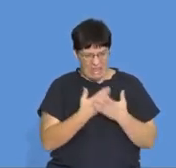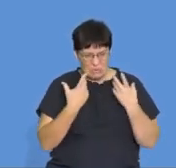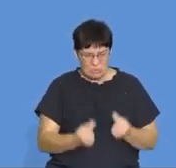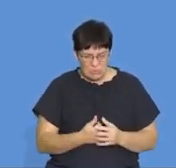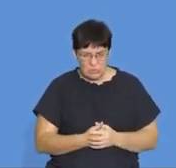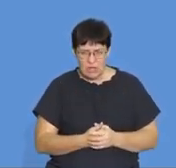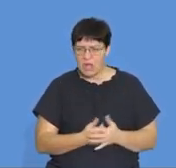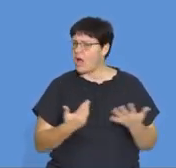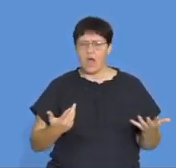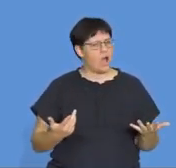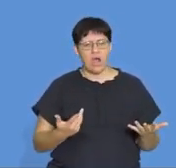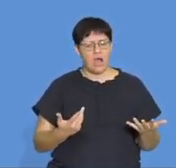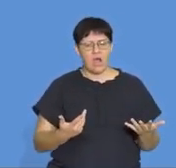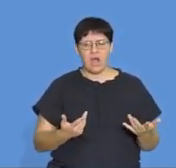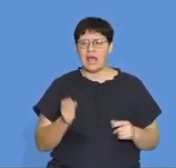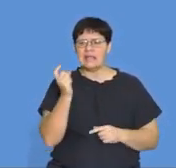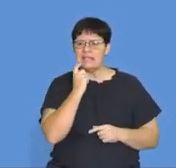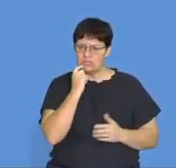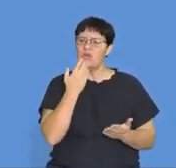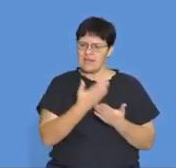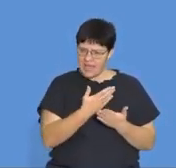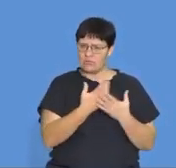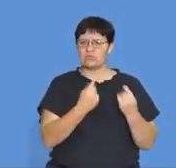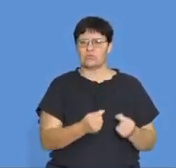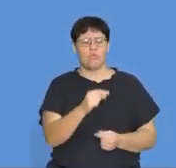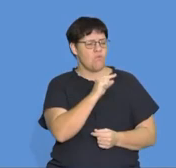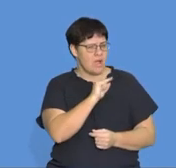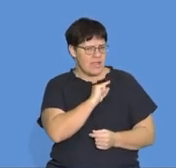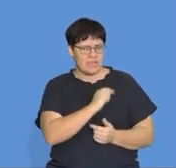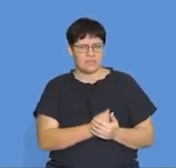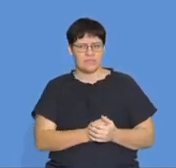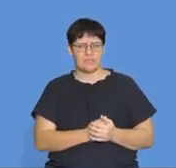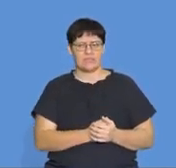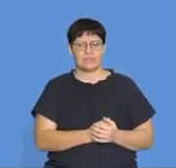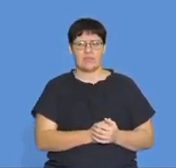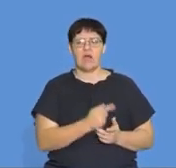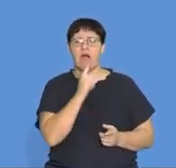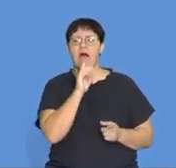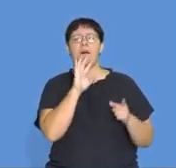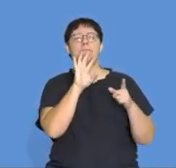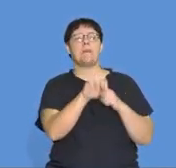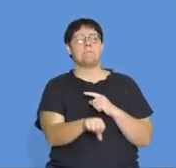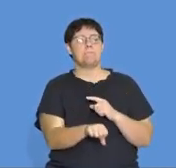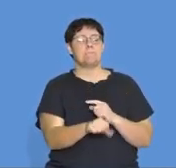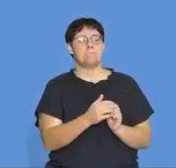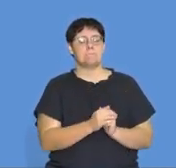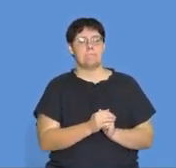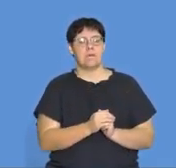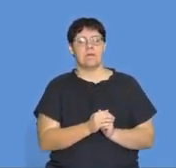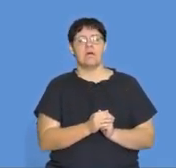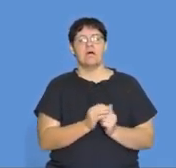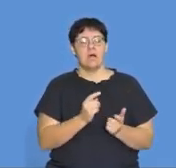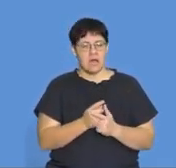this? But very much so, you will be able to do this. Why? Because you will first need to make sure that